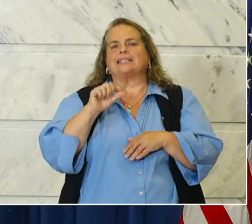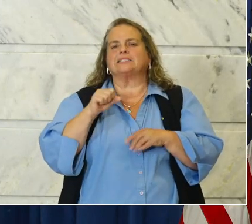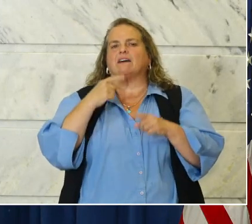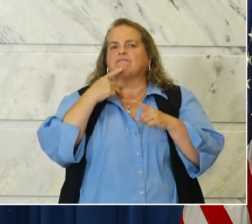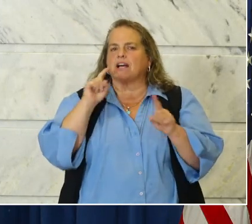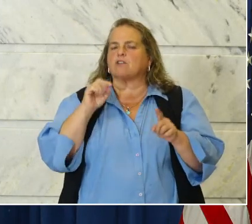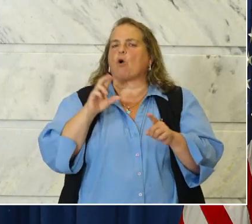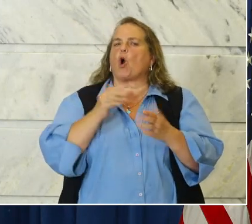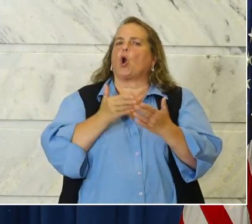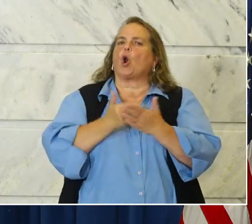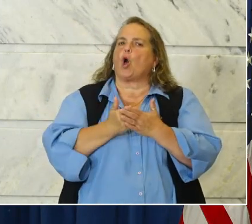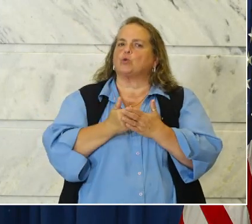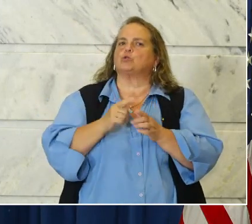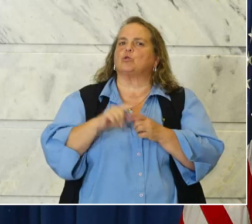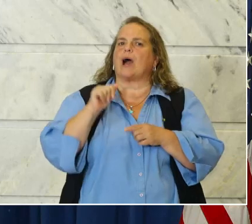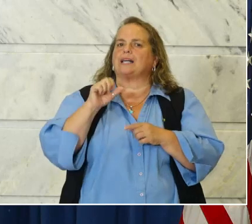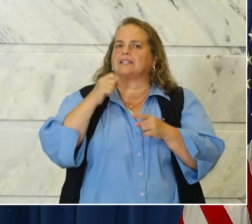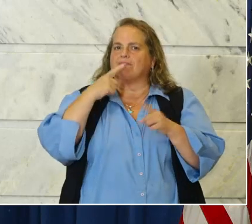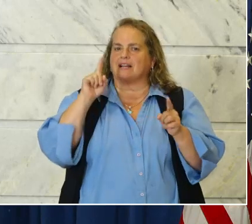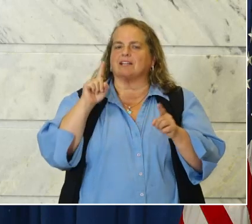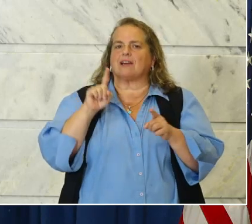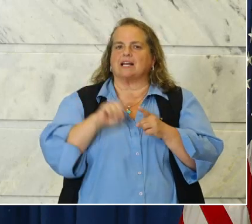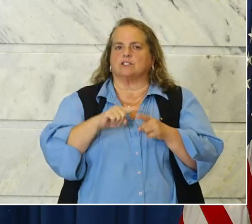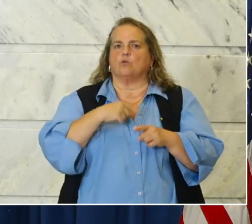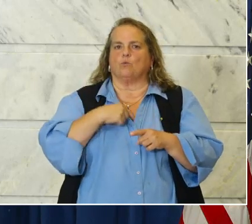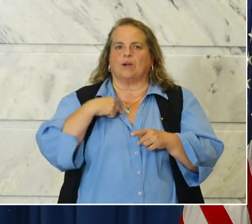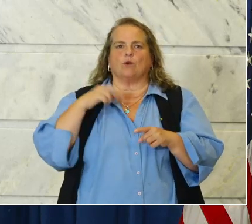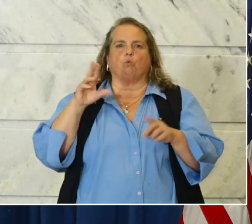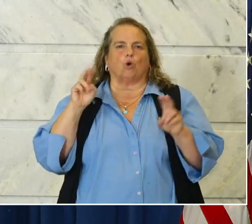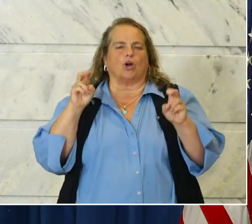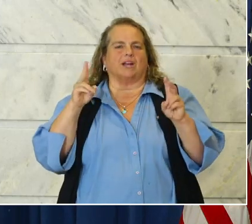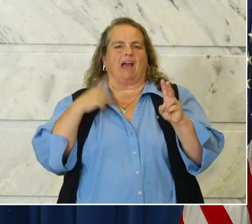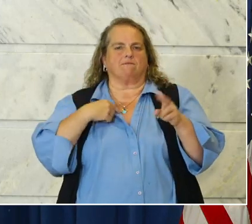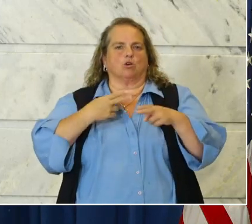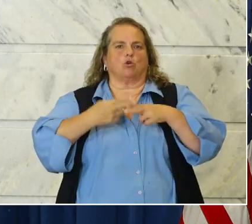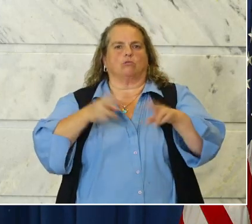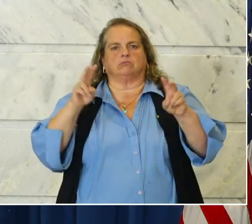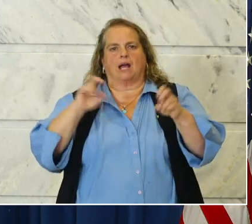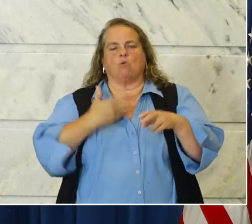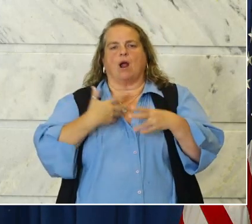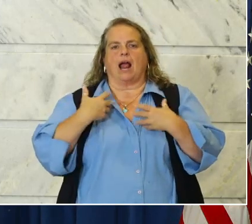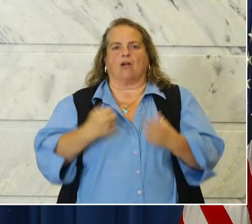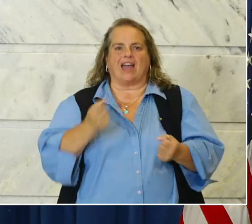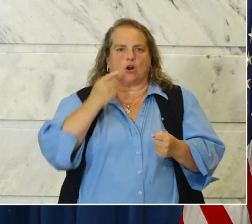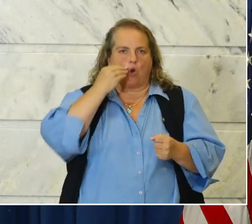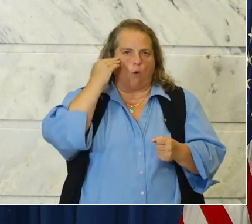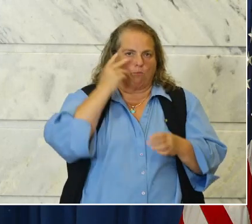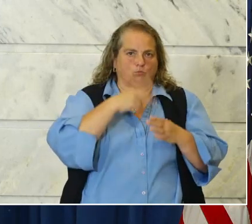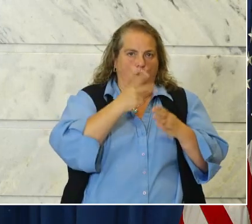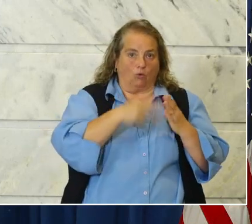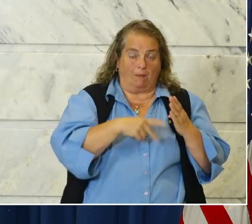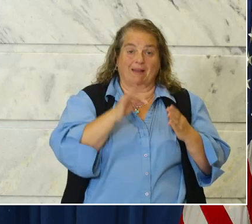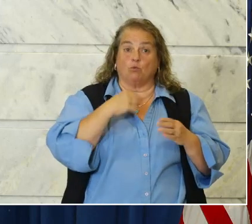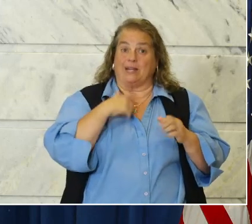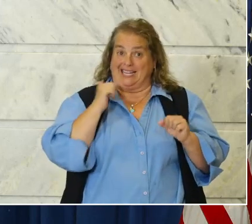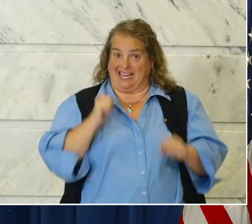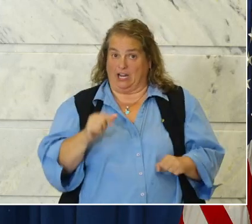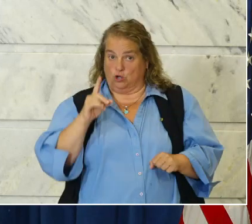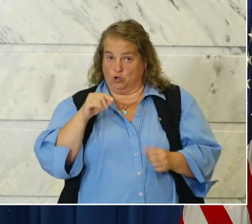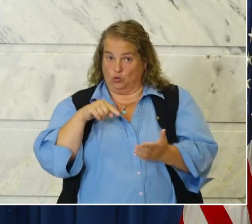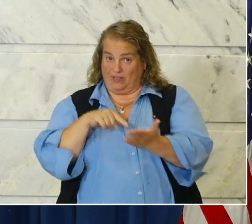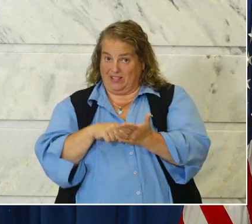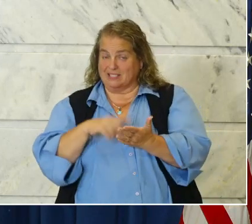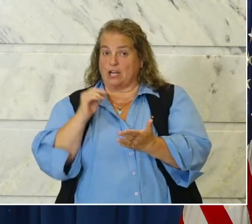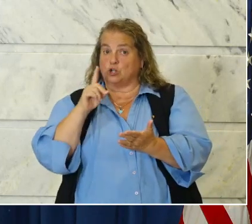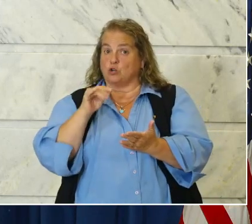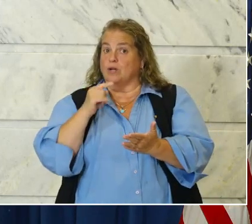effective as what we would have called our Healthy at Home program. Meaning if we can do this and we can do it well, it shouldn't